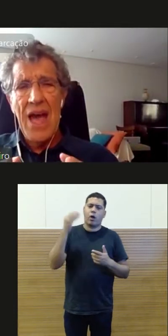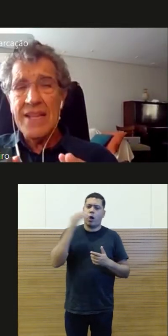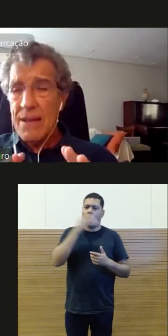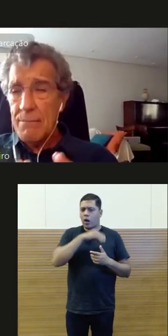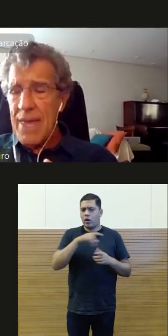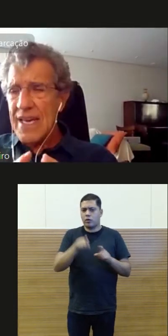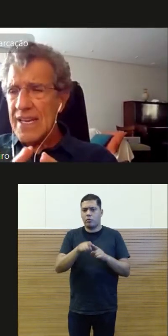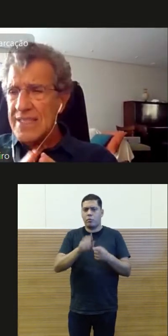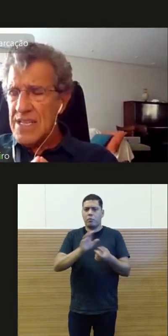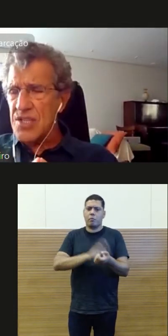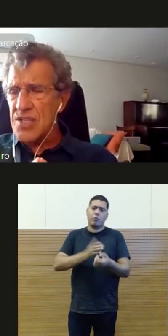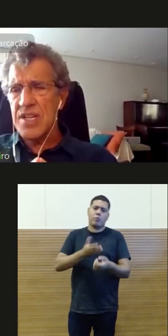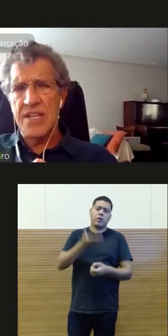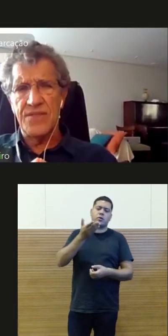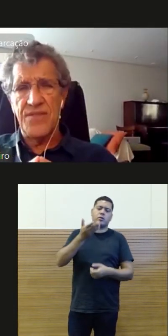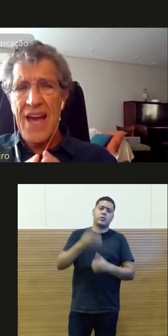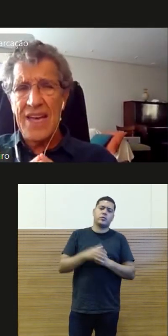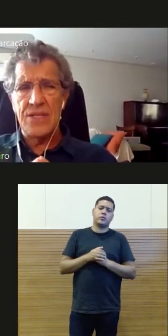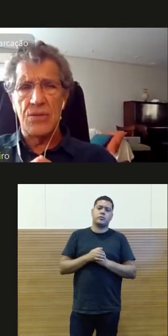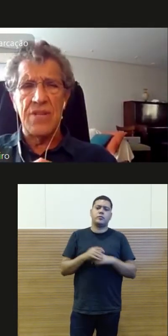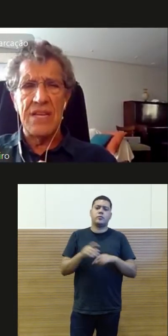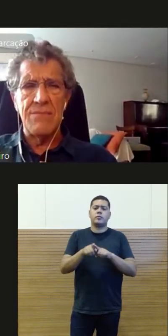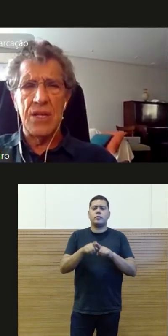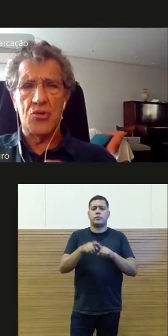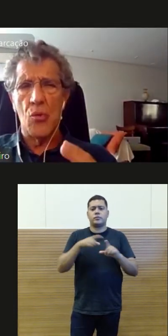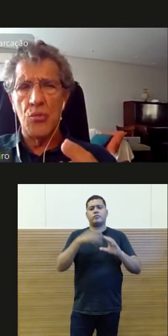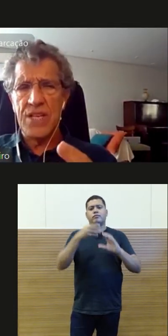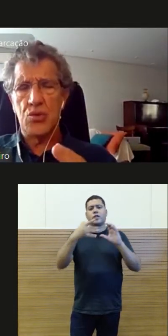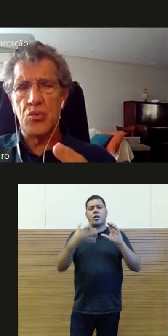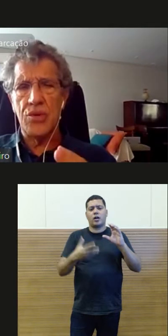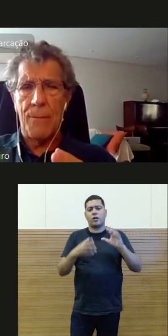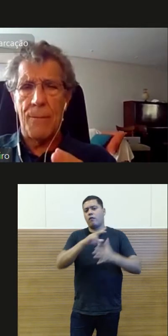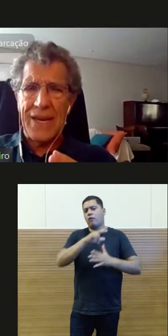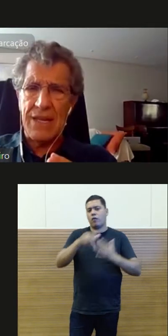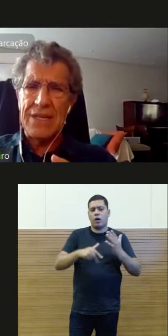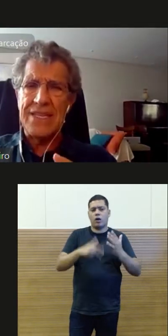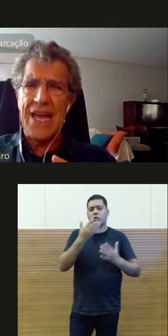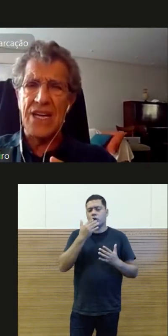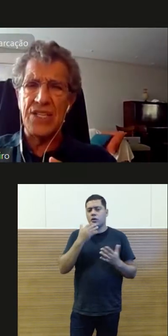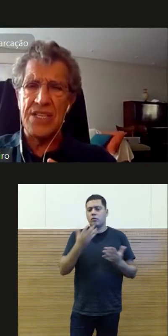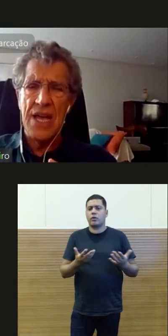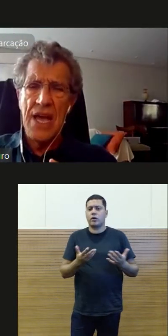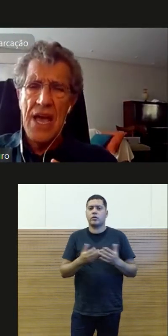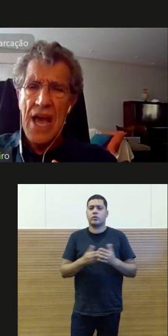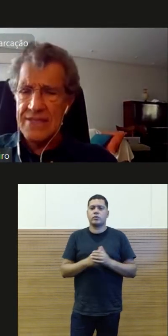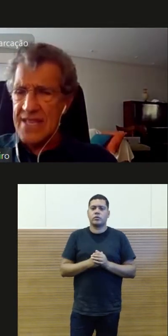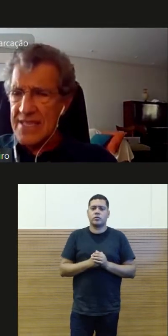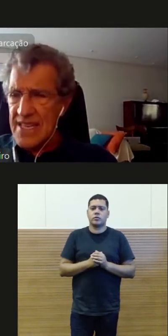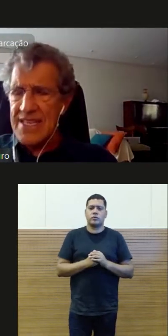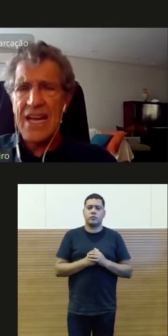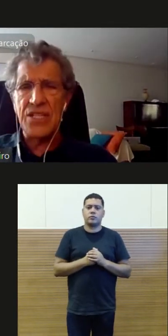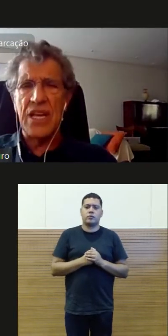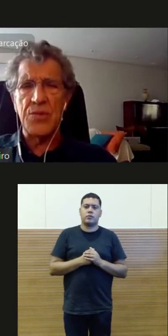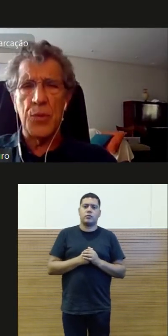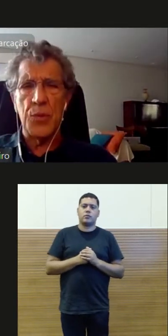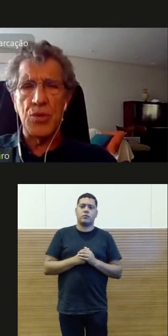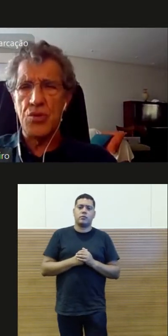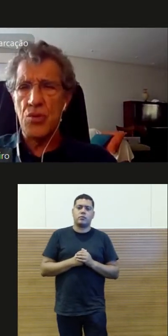aggressive processing, like high temperature and high pressure. There are different characteristics of food, such as texture,